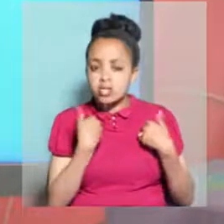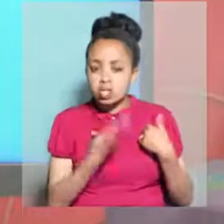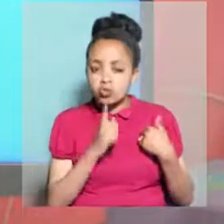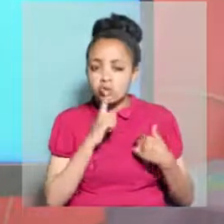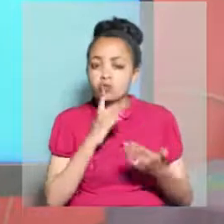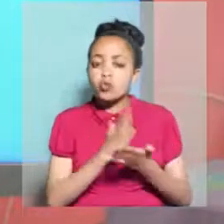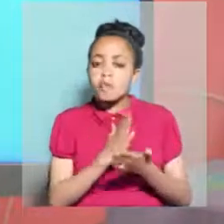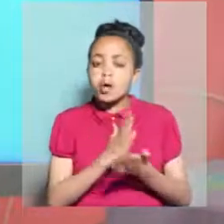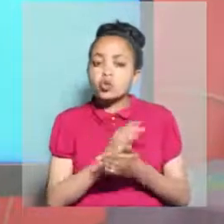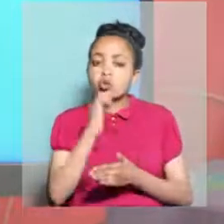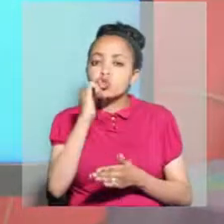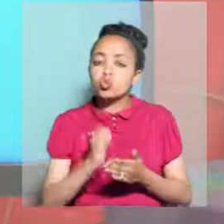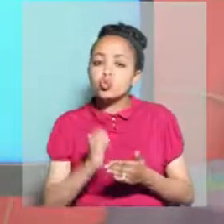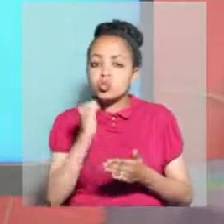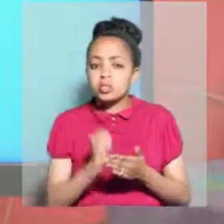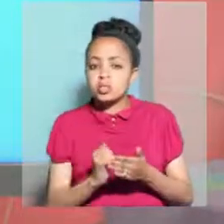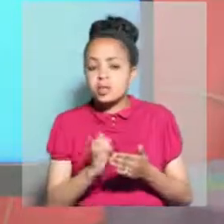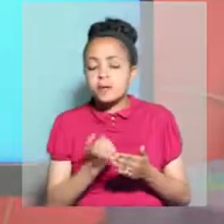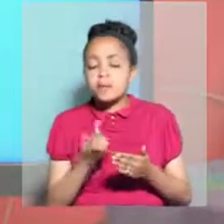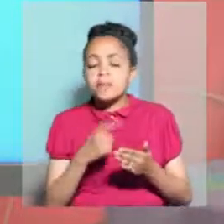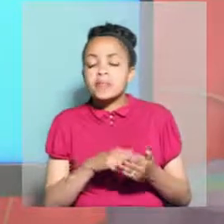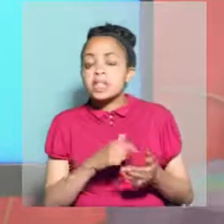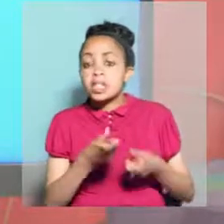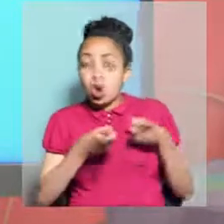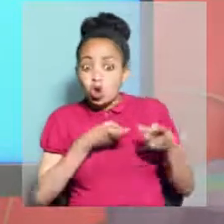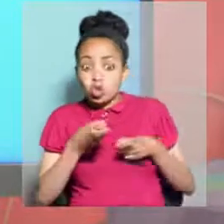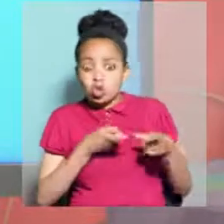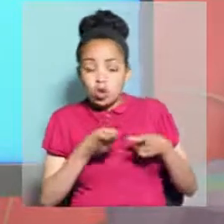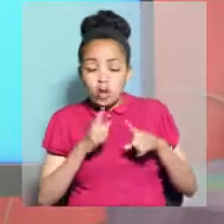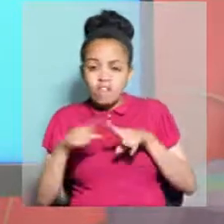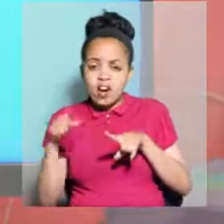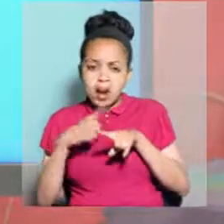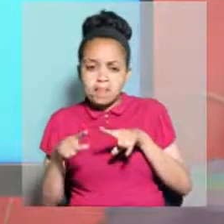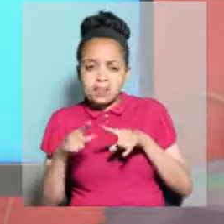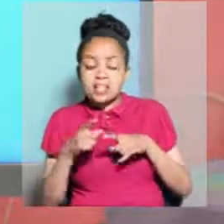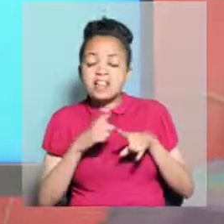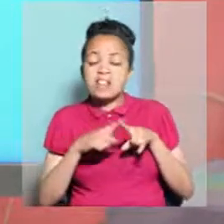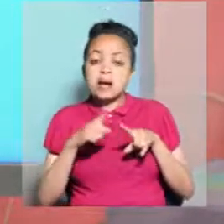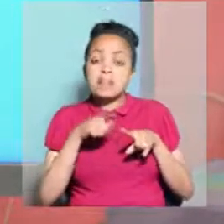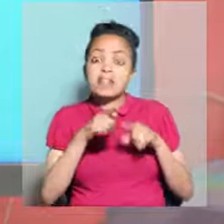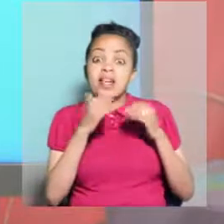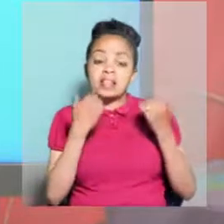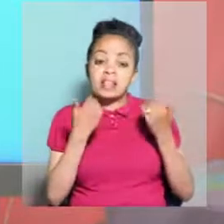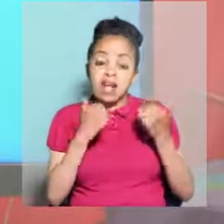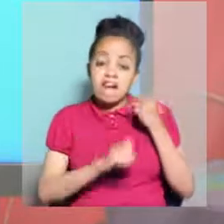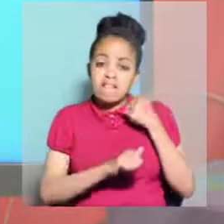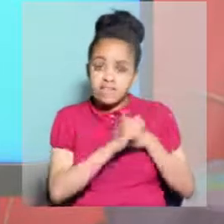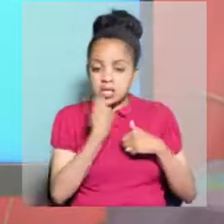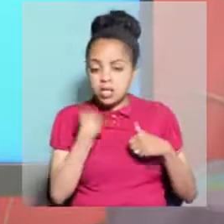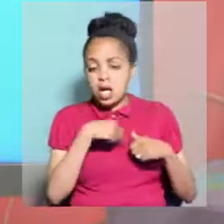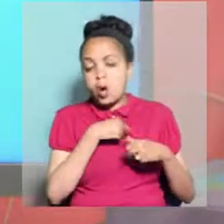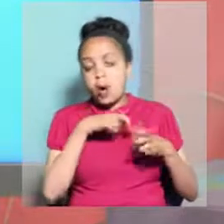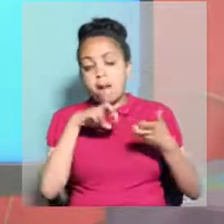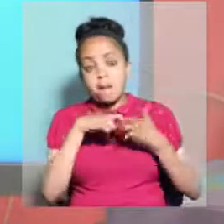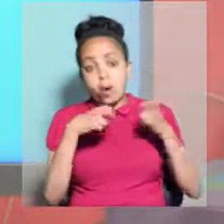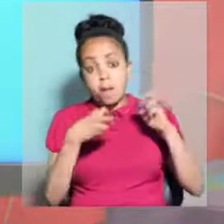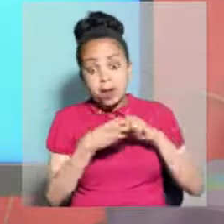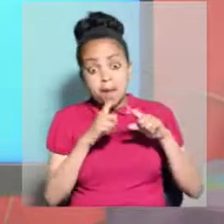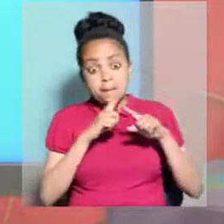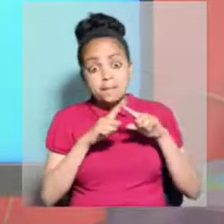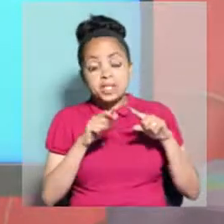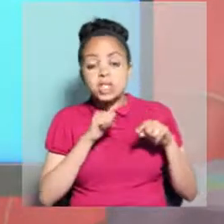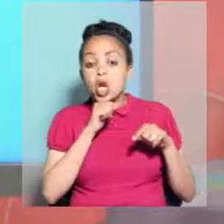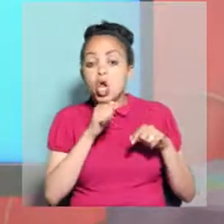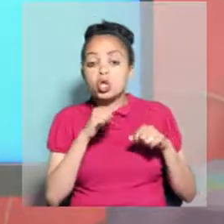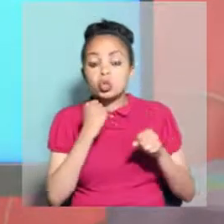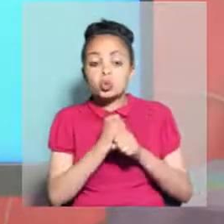juice here. Whereas controlled variable is a variable that can affect our problem but can't